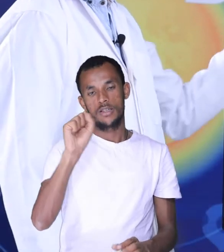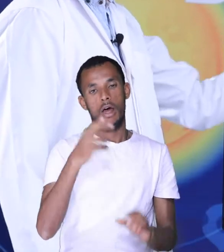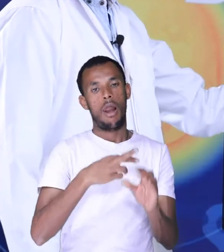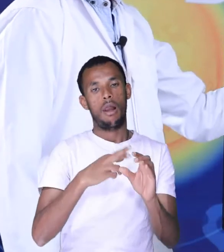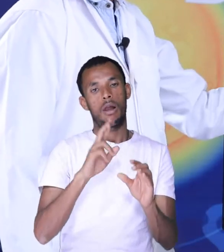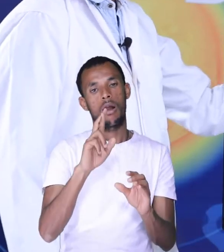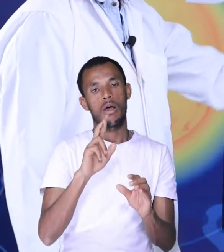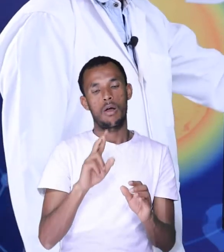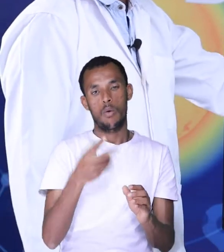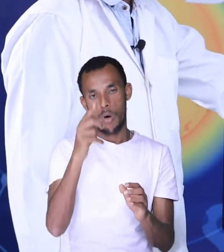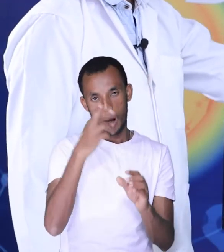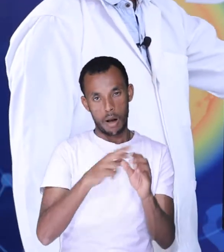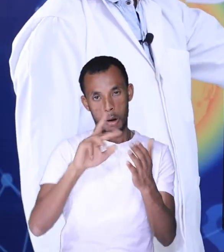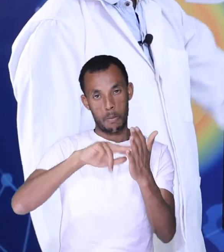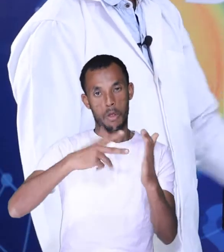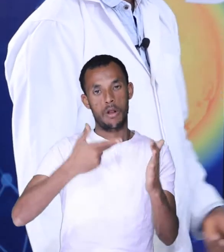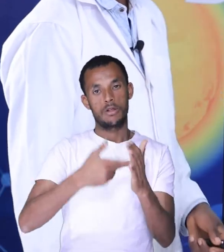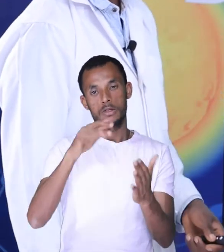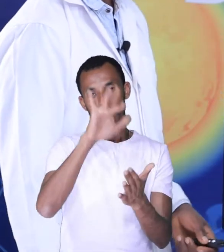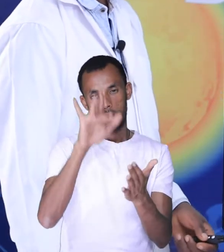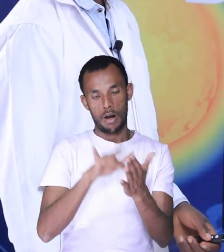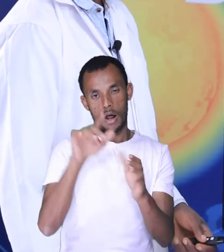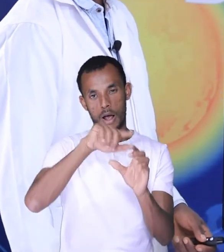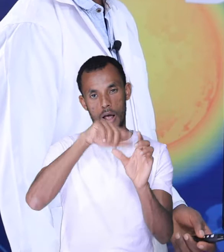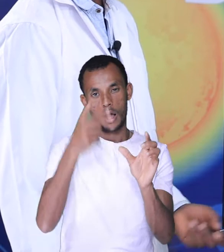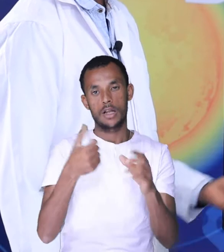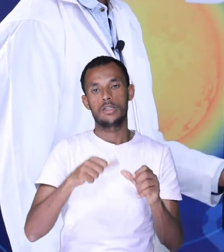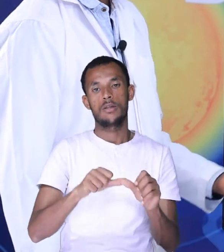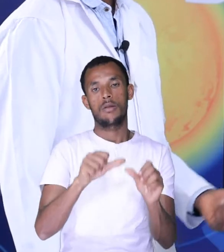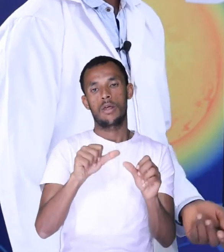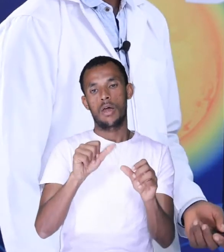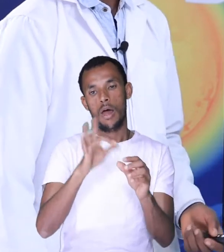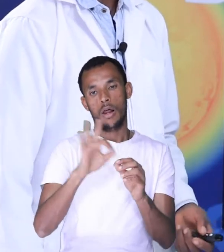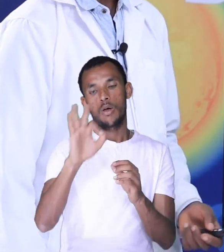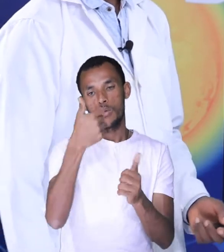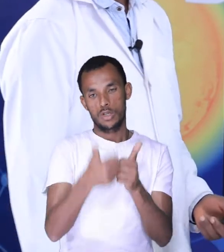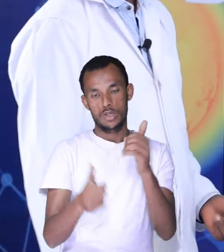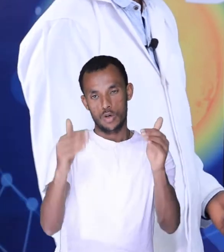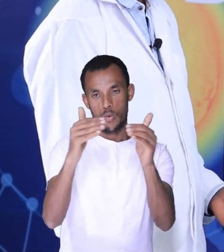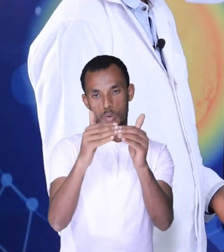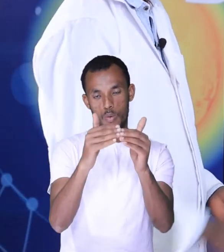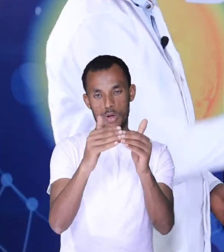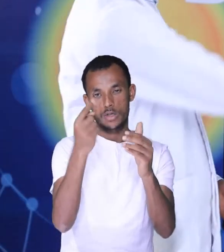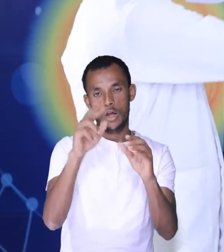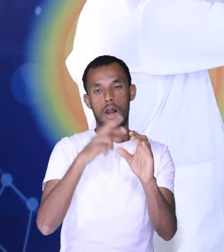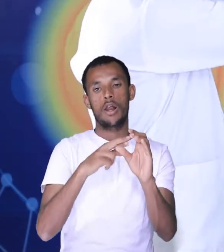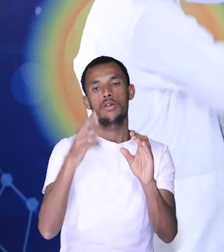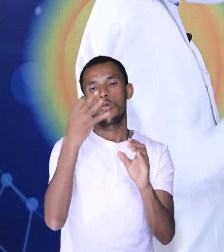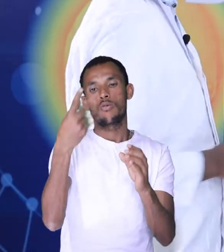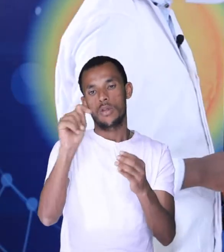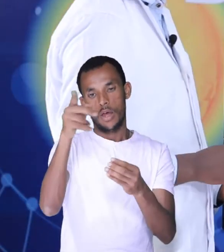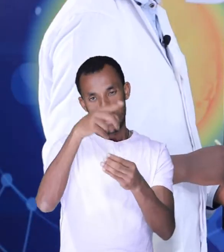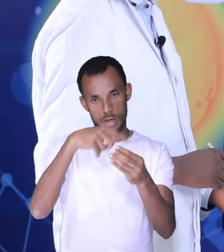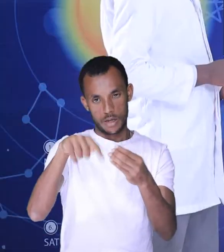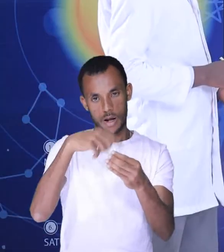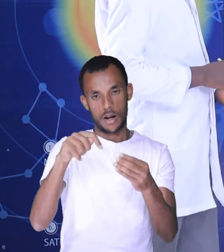So one radian is the central angle subtended by an arc which is equal to the radius of the circle.